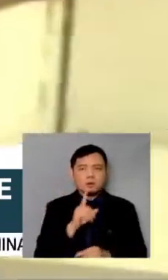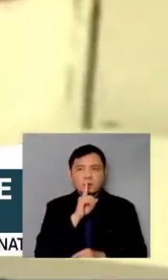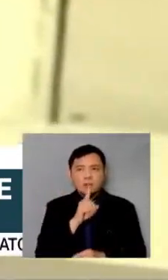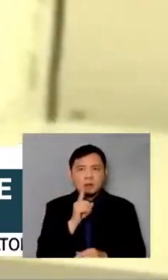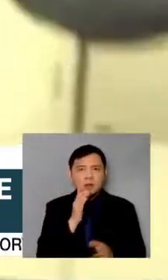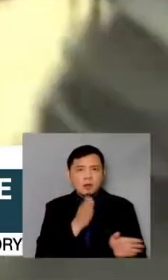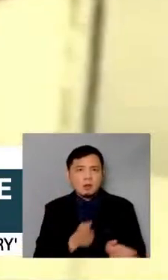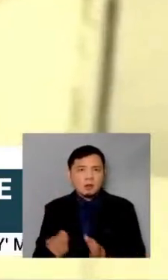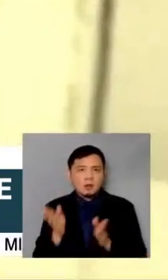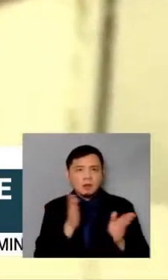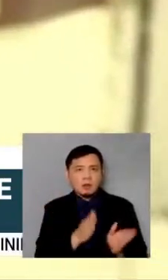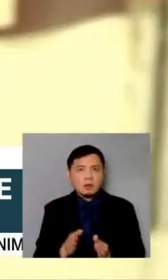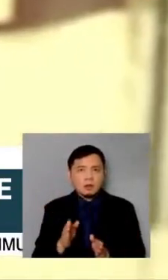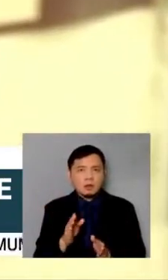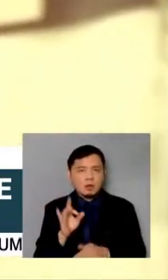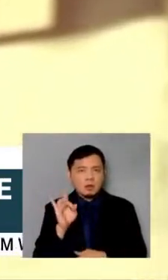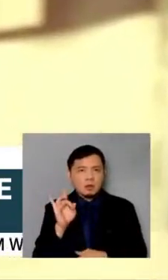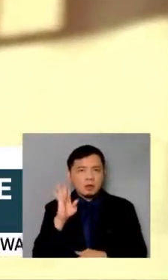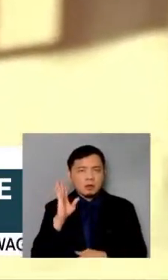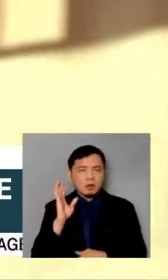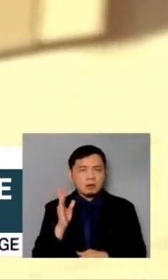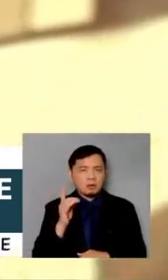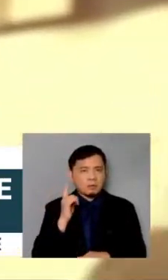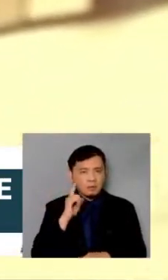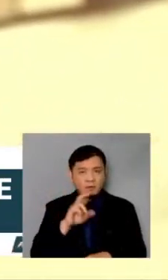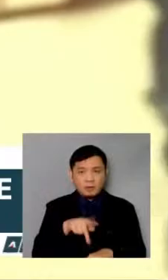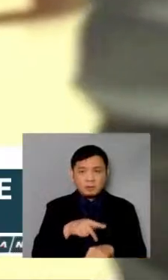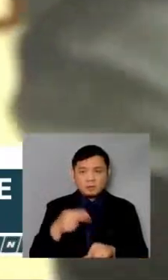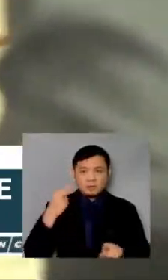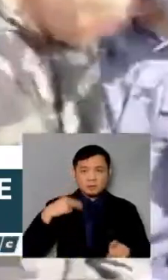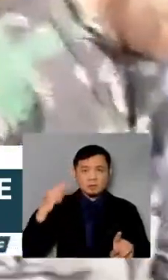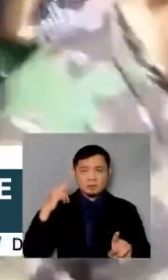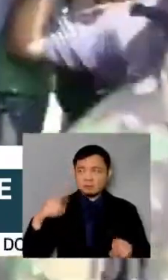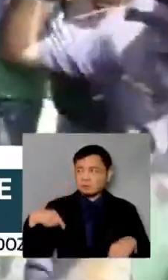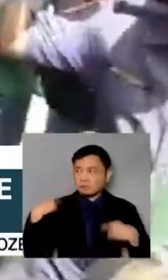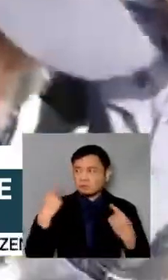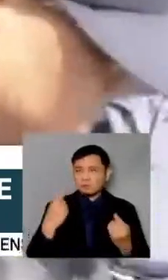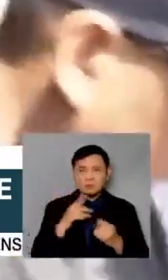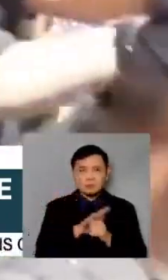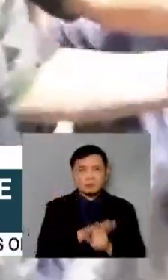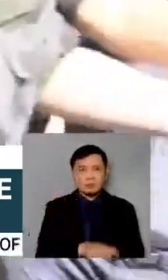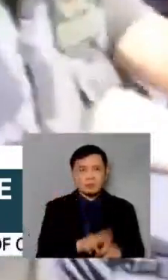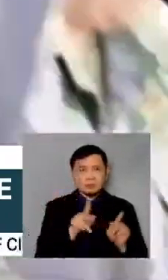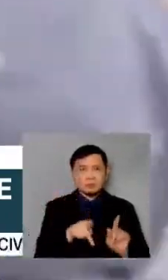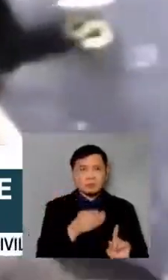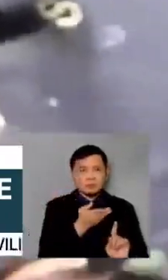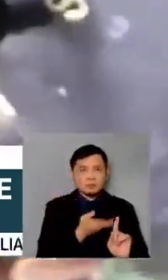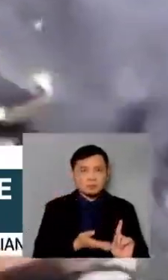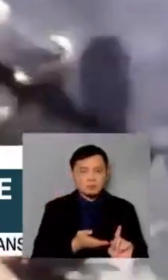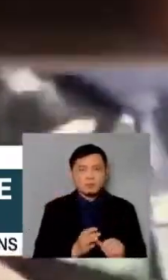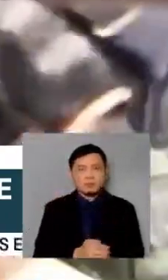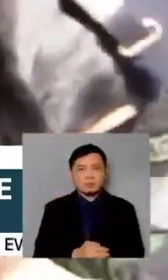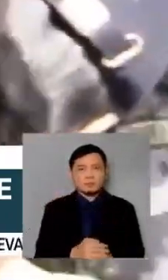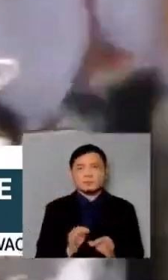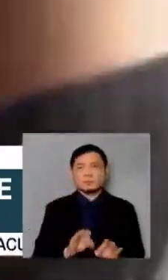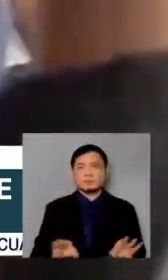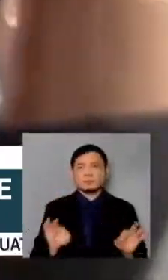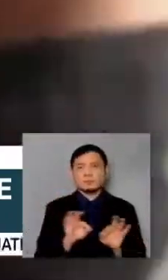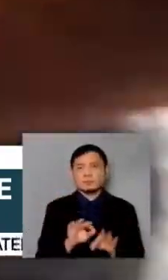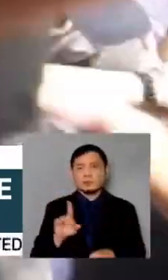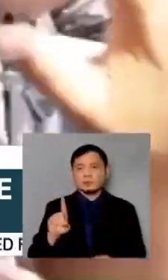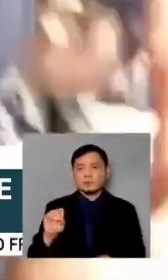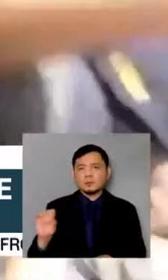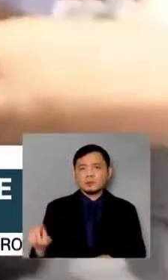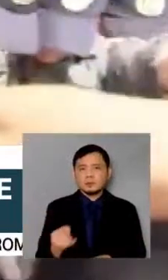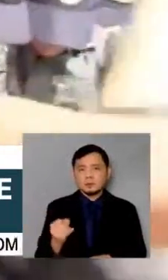the greatest frame-up in Philippine history against a particular individual. It is important for the Department of Justice to do the right